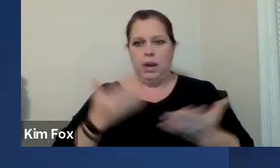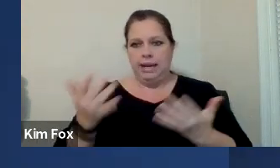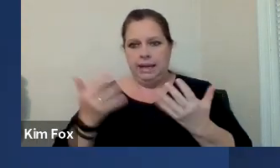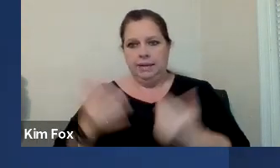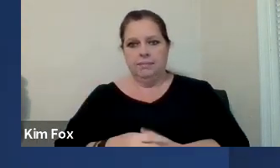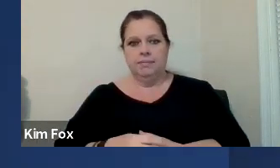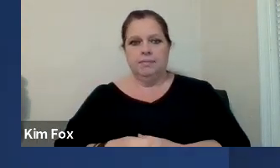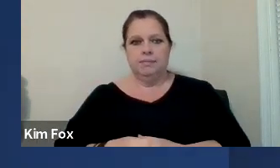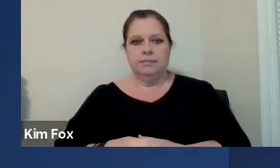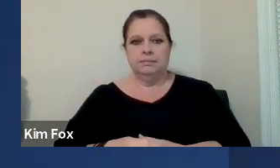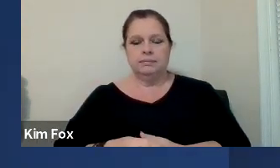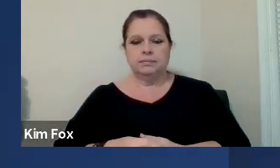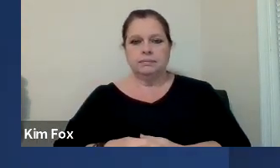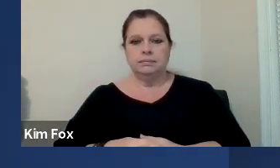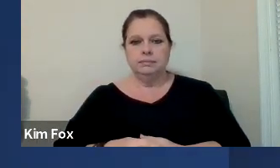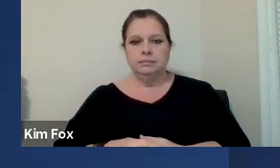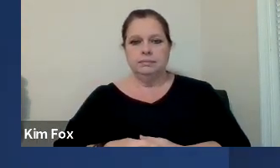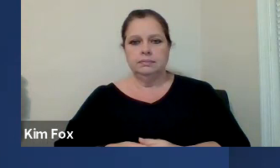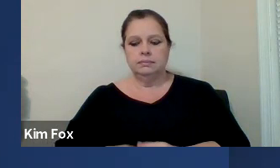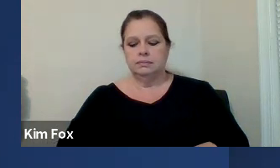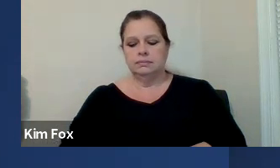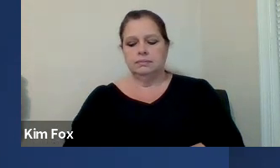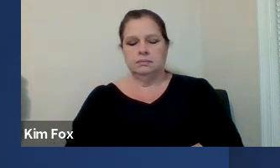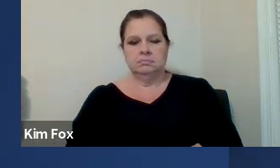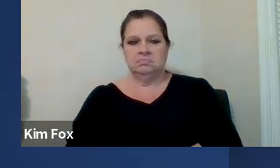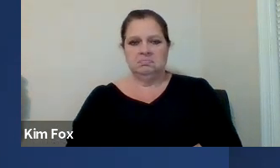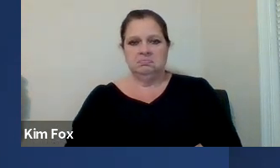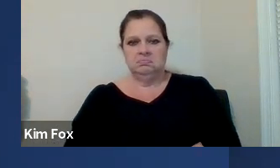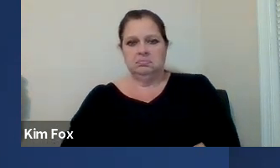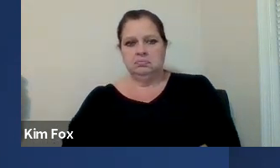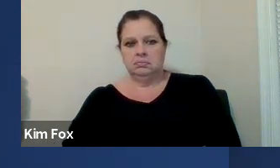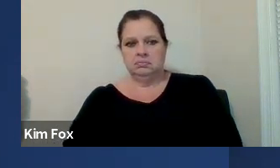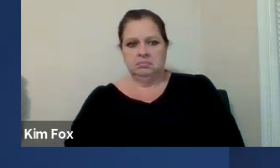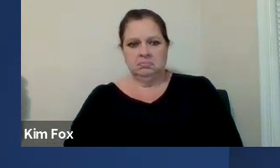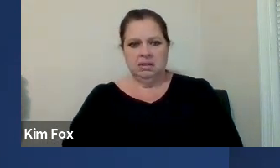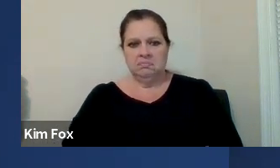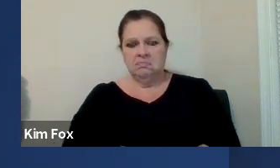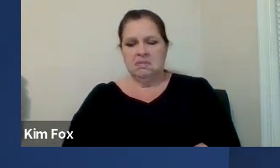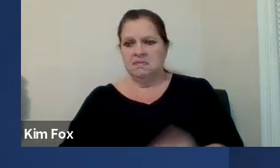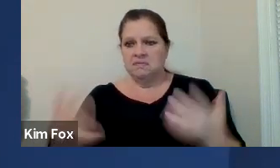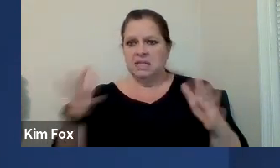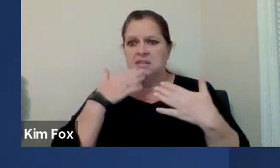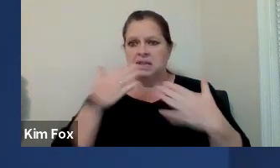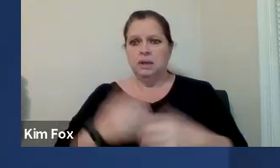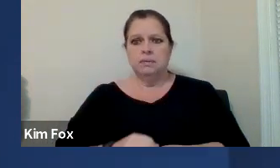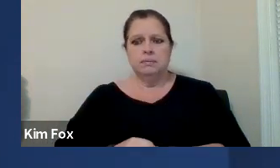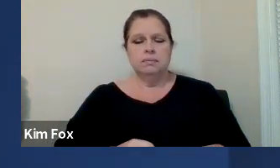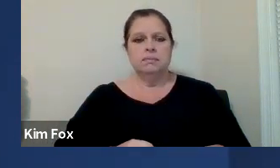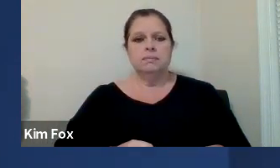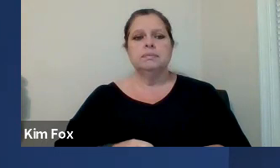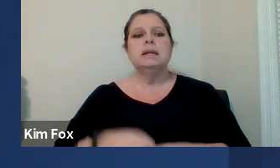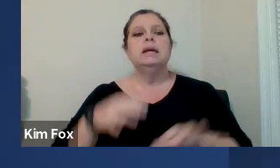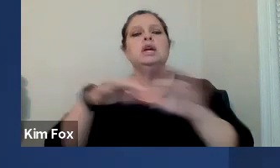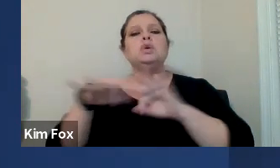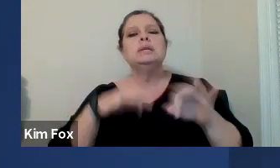a two-part question. What was that? Actually, I think you got it. I think you got it all. That was great. Thank you. Can you explain